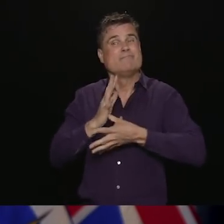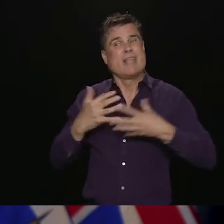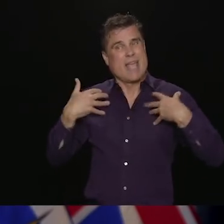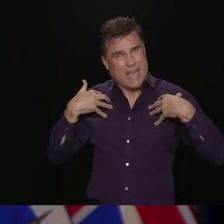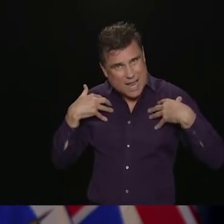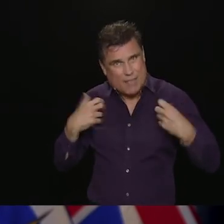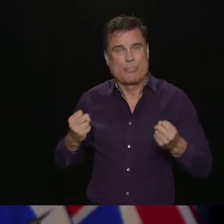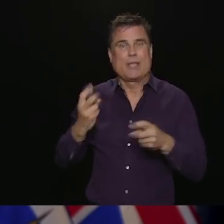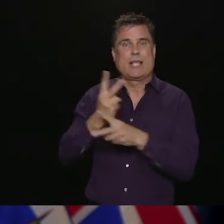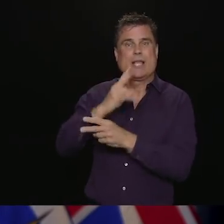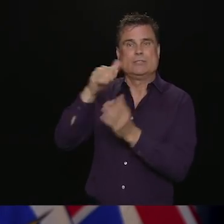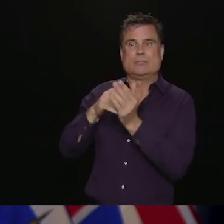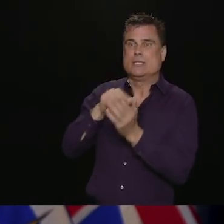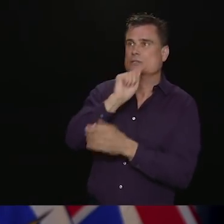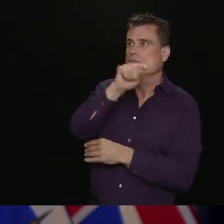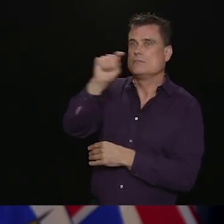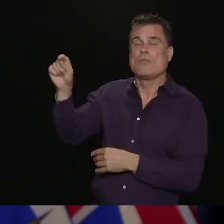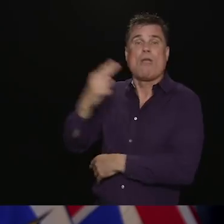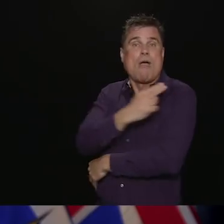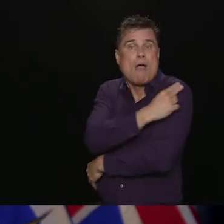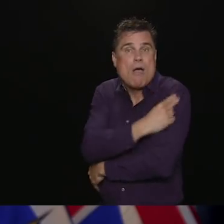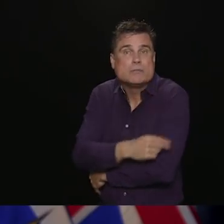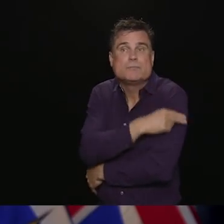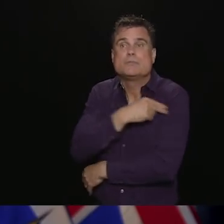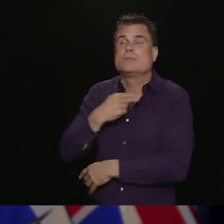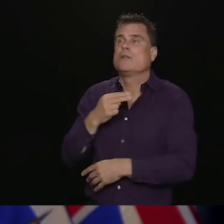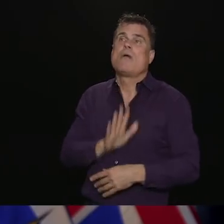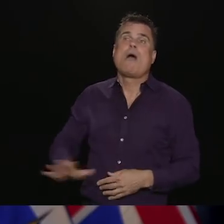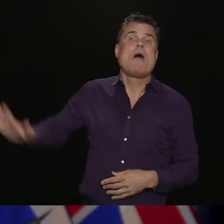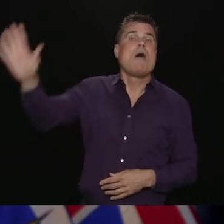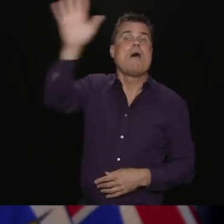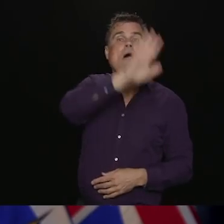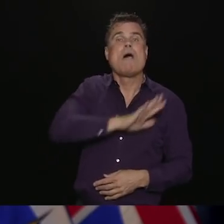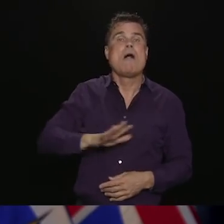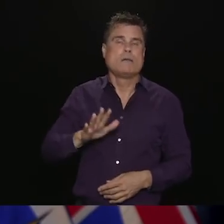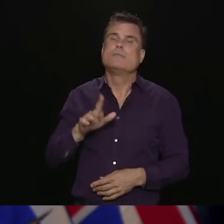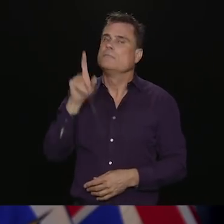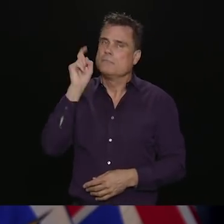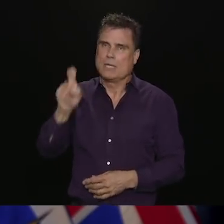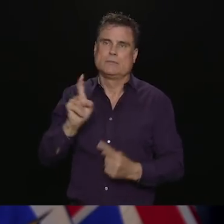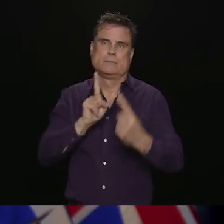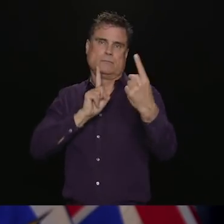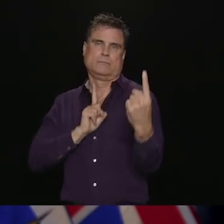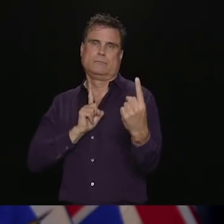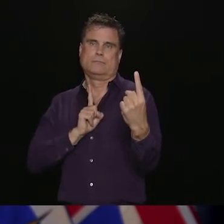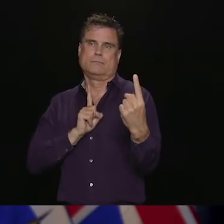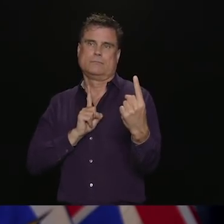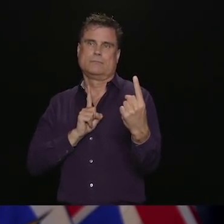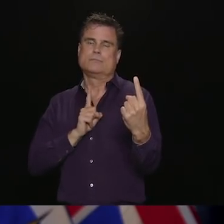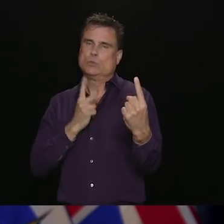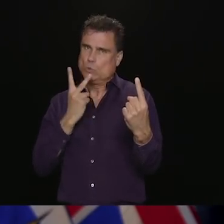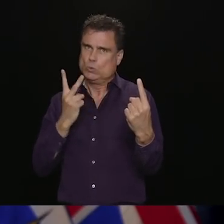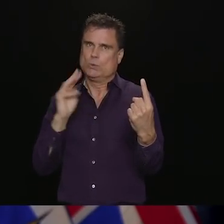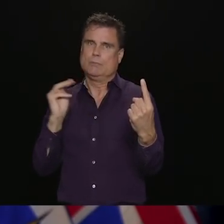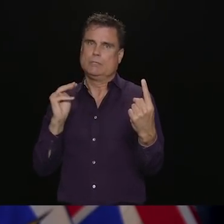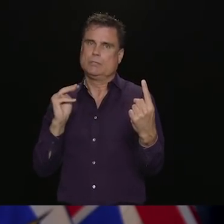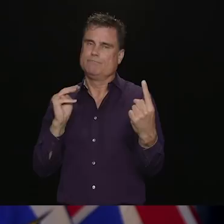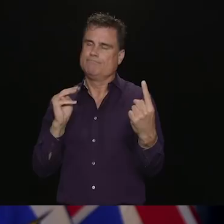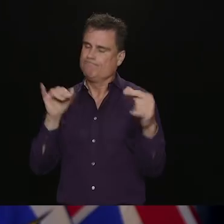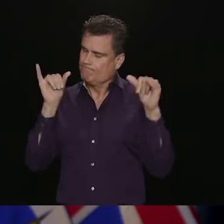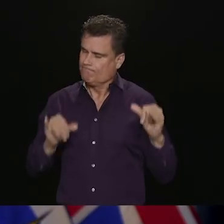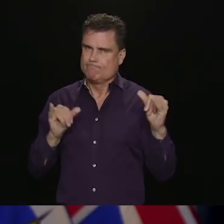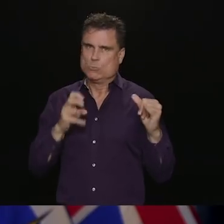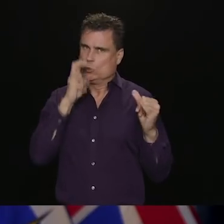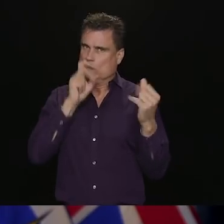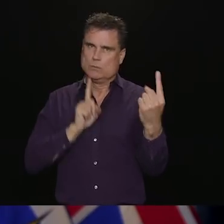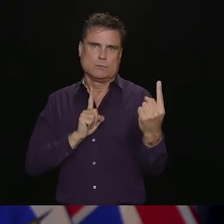not lots, but there is now increasing evidence that those physical distancing measures that we have put in place in many